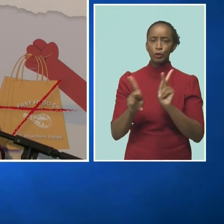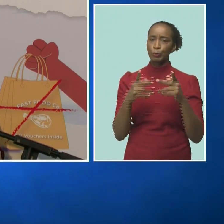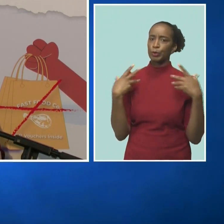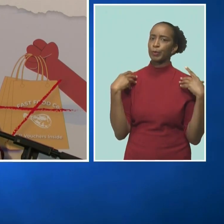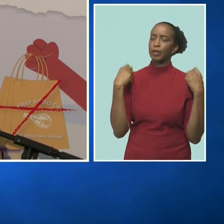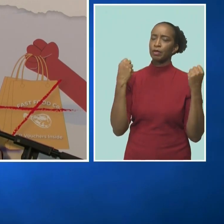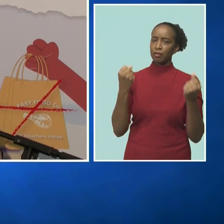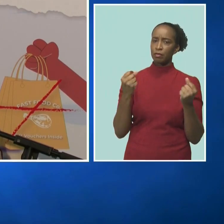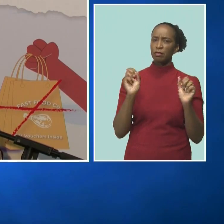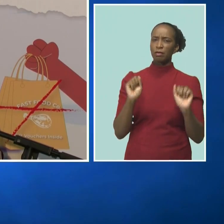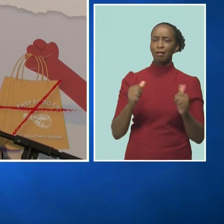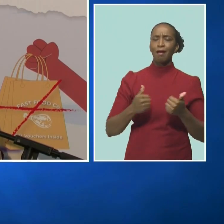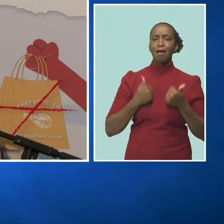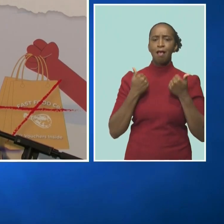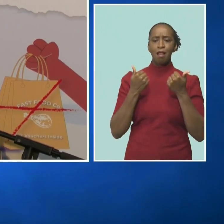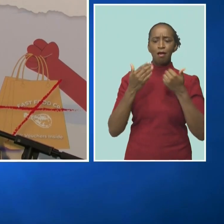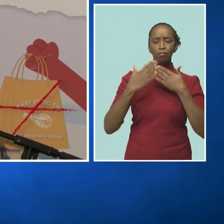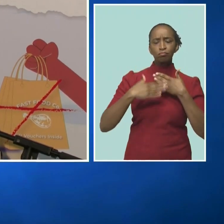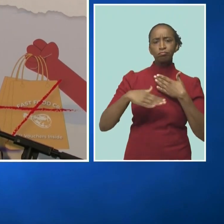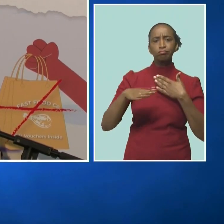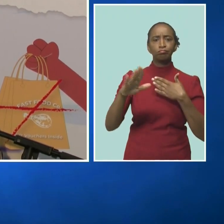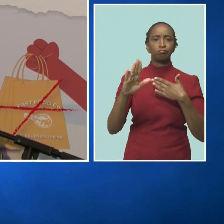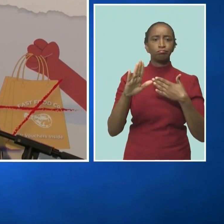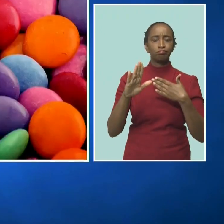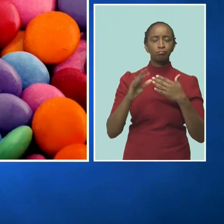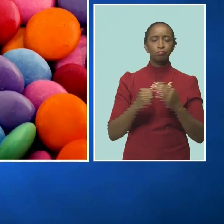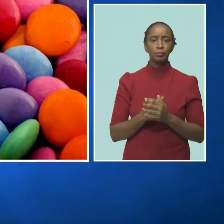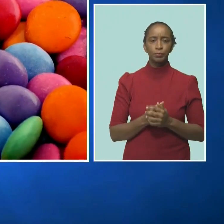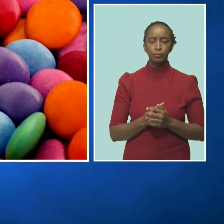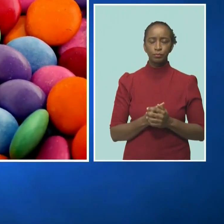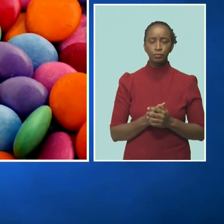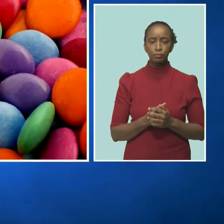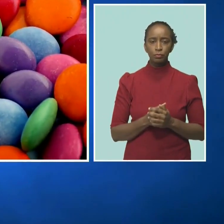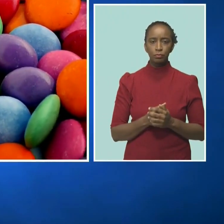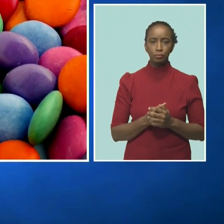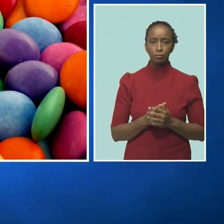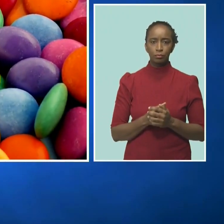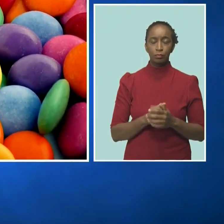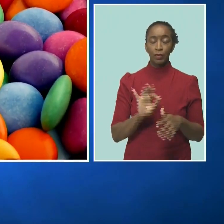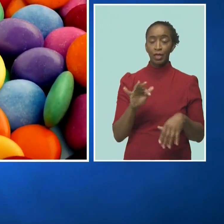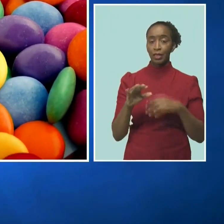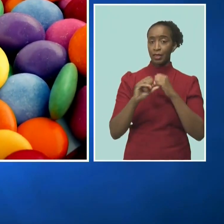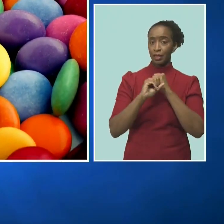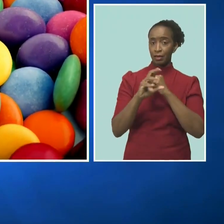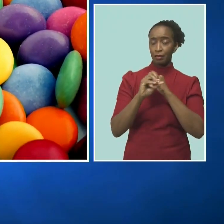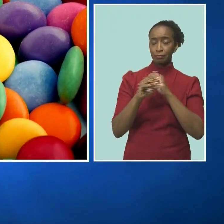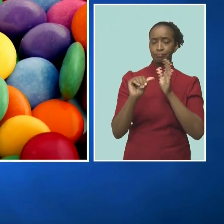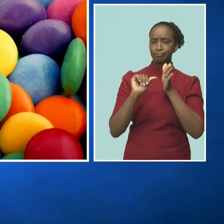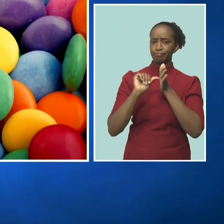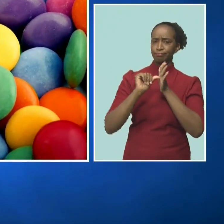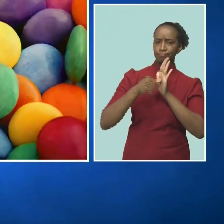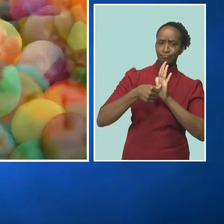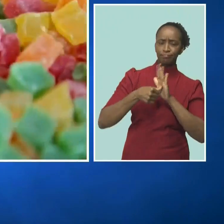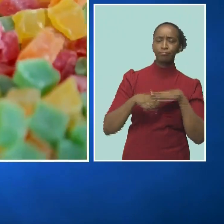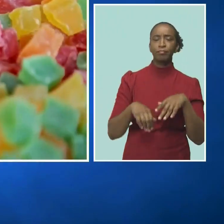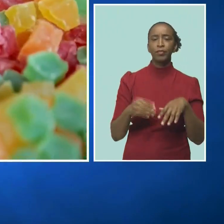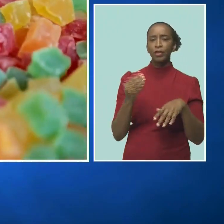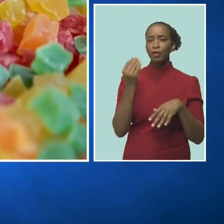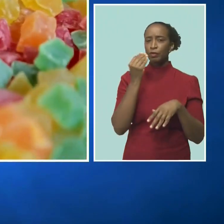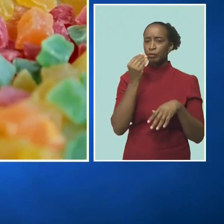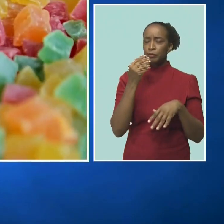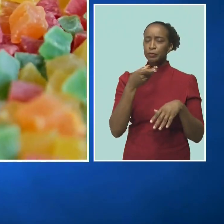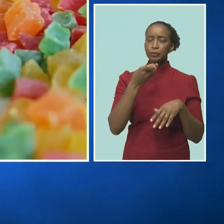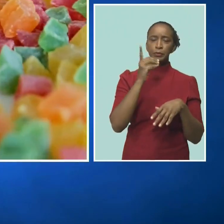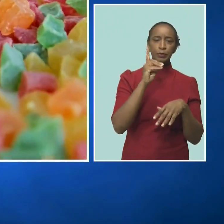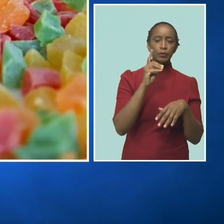live longer, more productive lives. The campaign reinforces the fact marketing of unhealthy food and drink